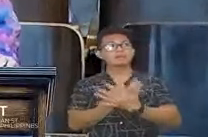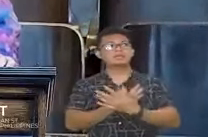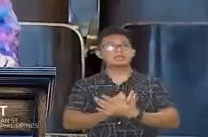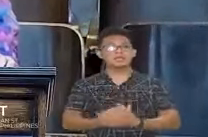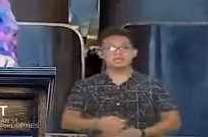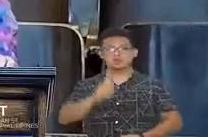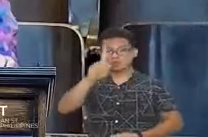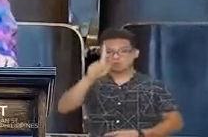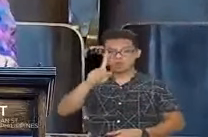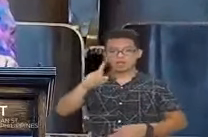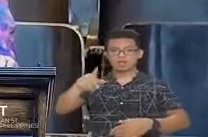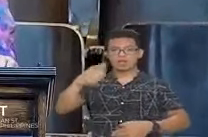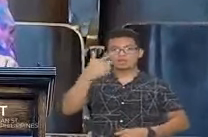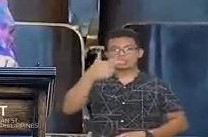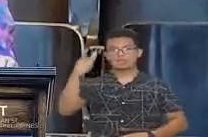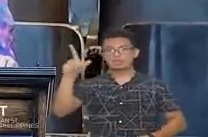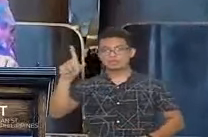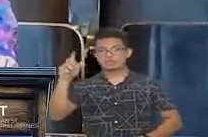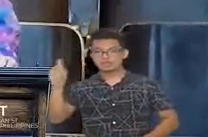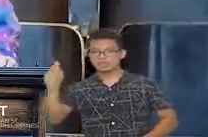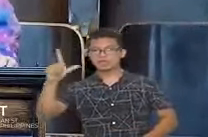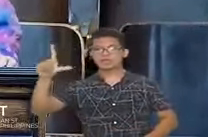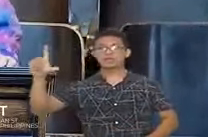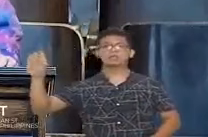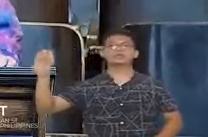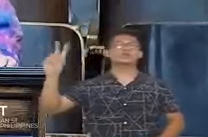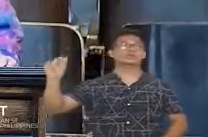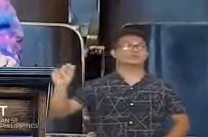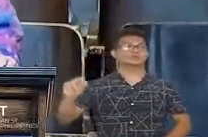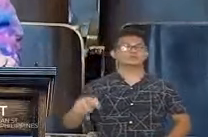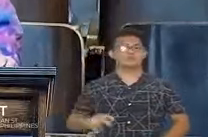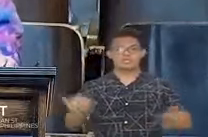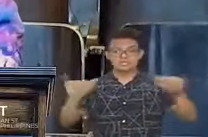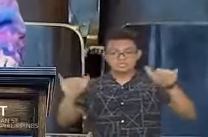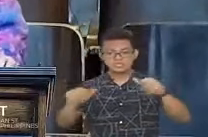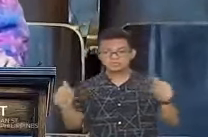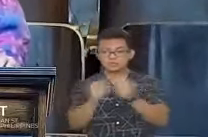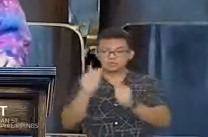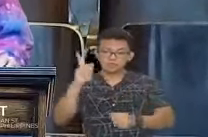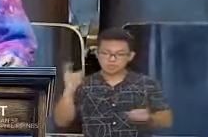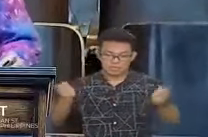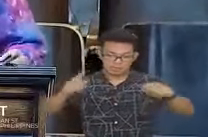150. Kining panahuna, oh. Tanawa, way too big.